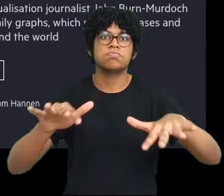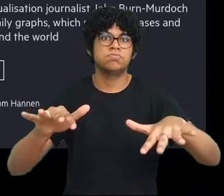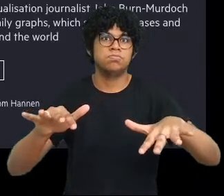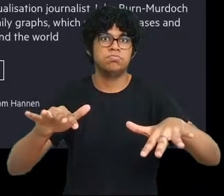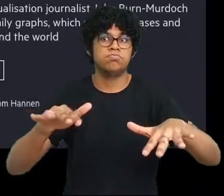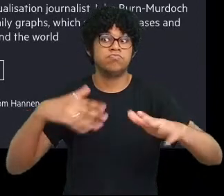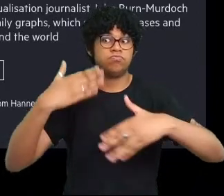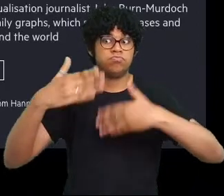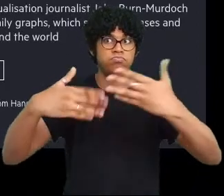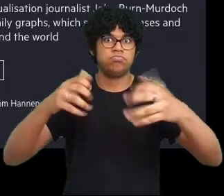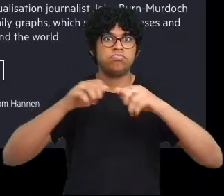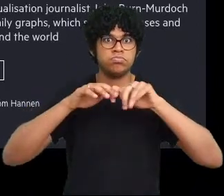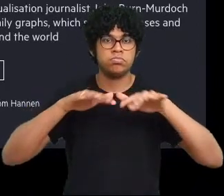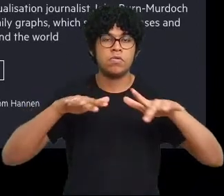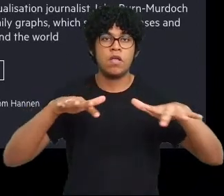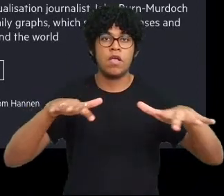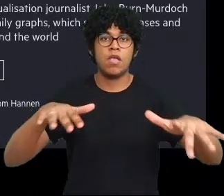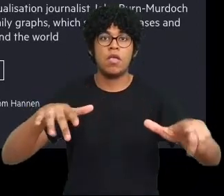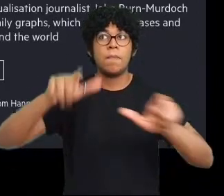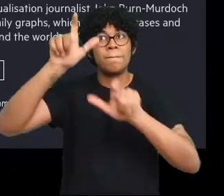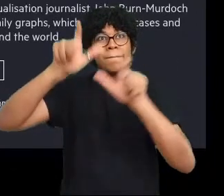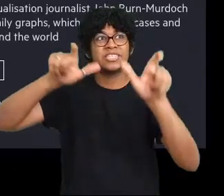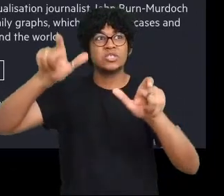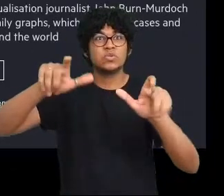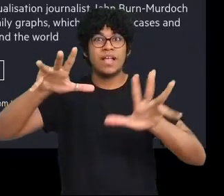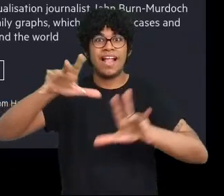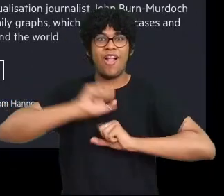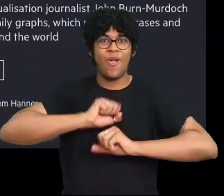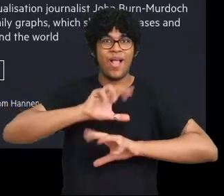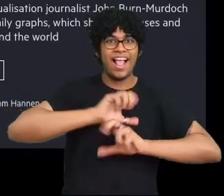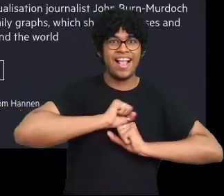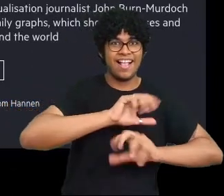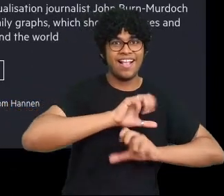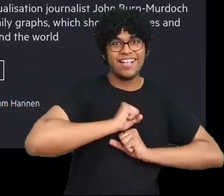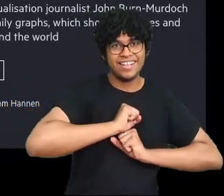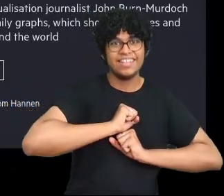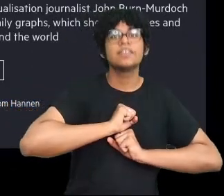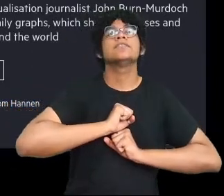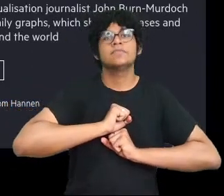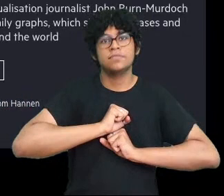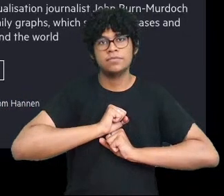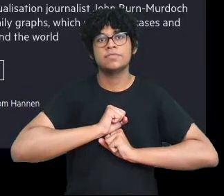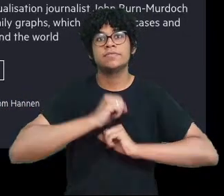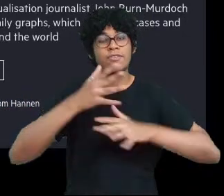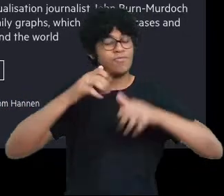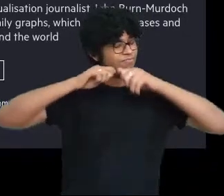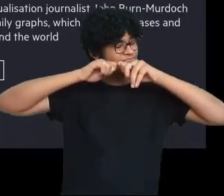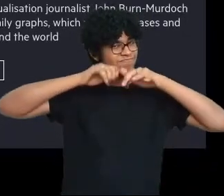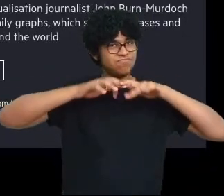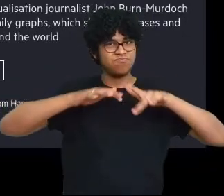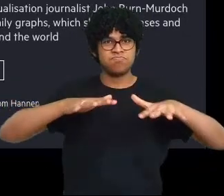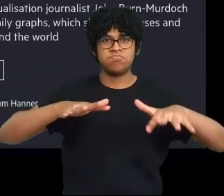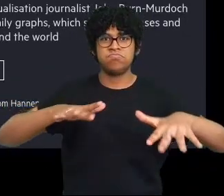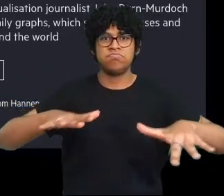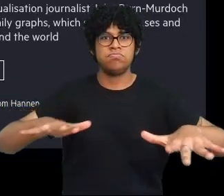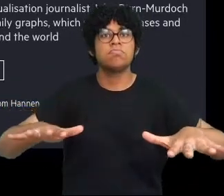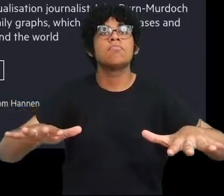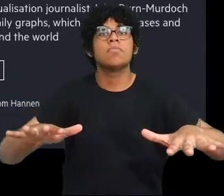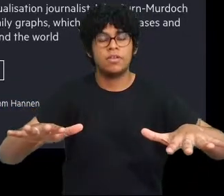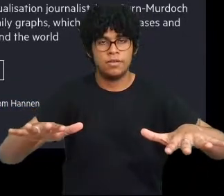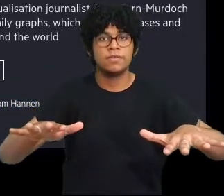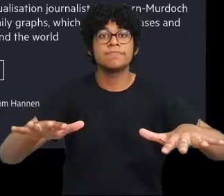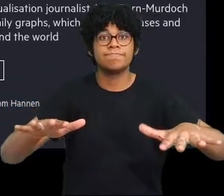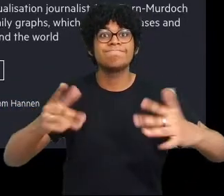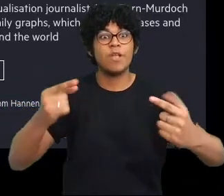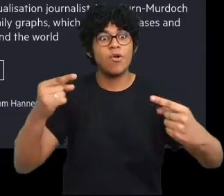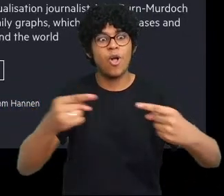people, and it just spreads. So because of that, using a log chart makes sense because you are